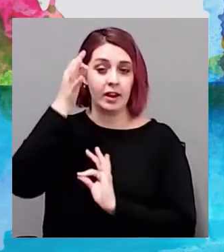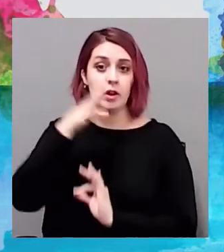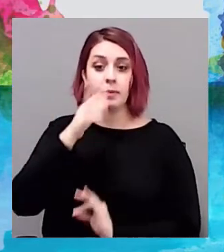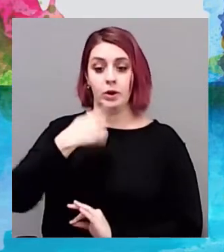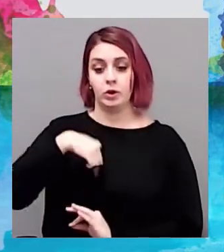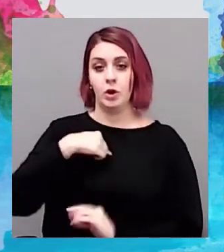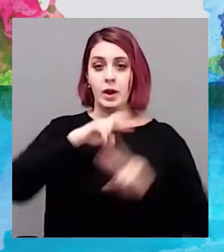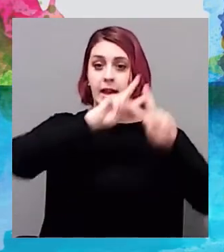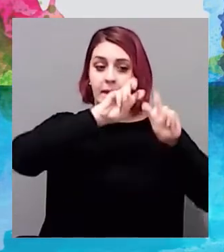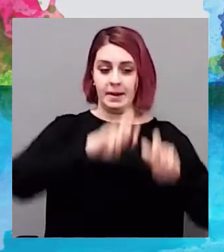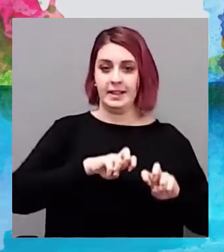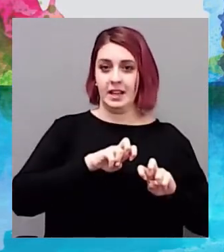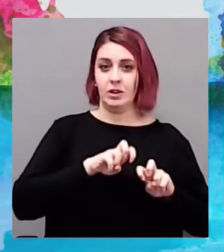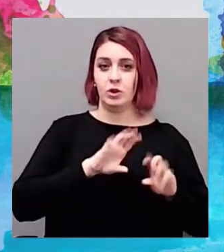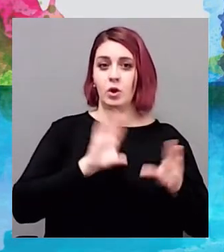research.